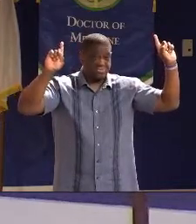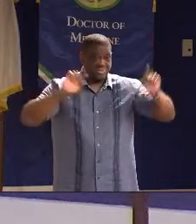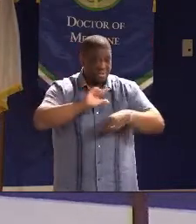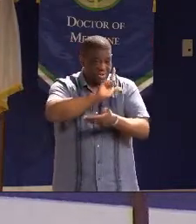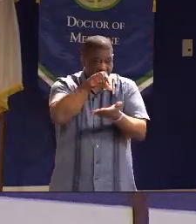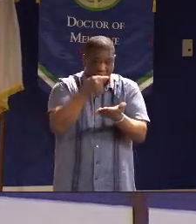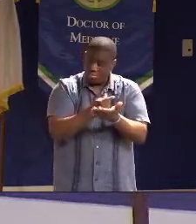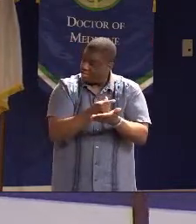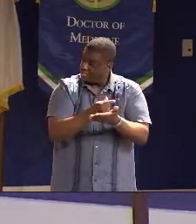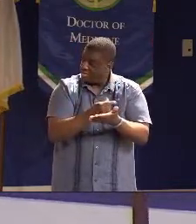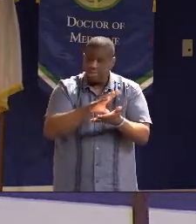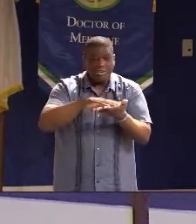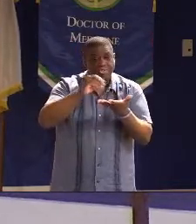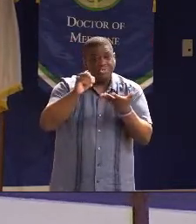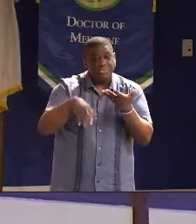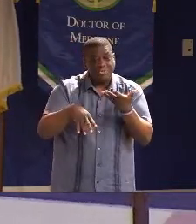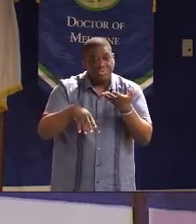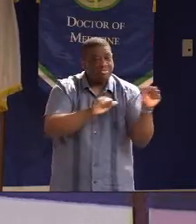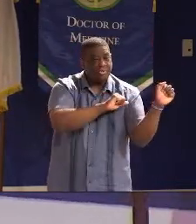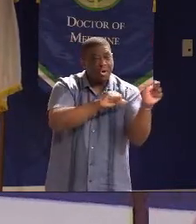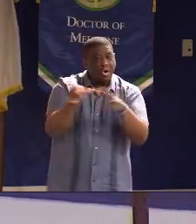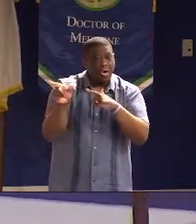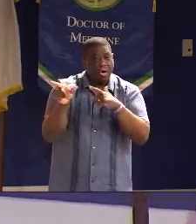Graduating students